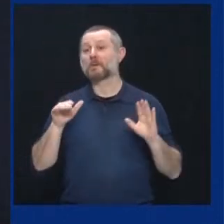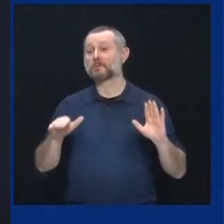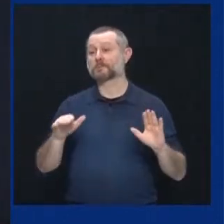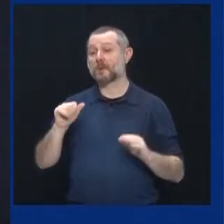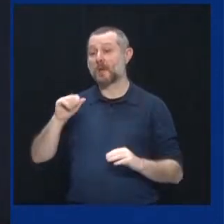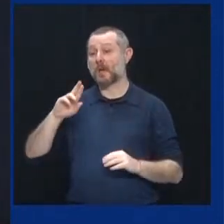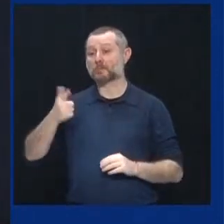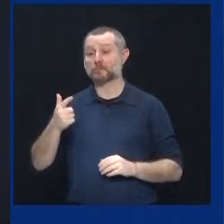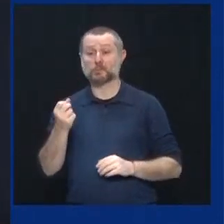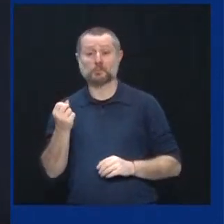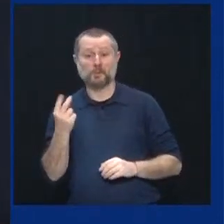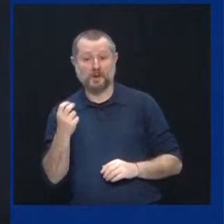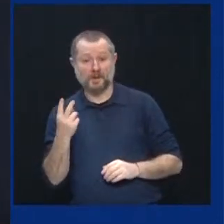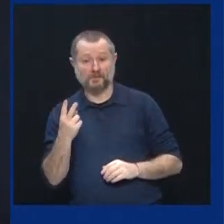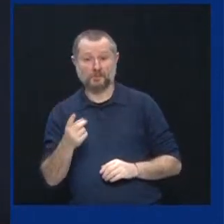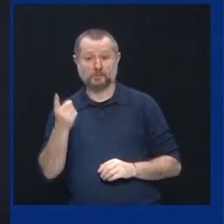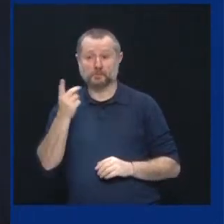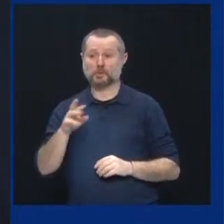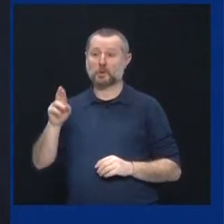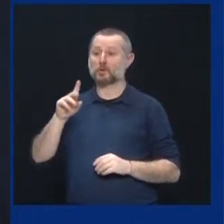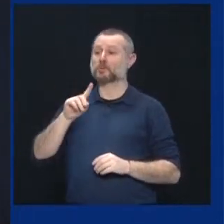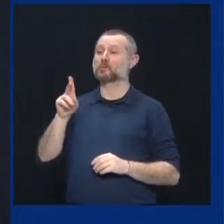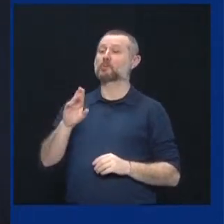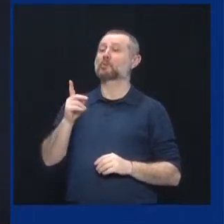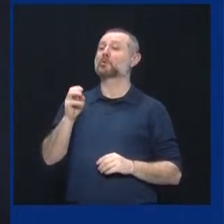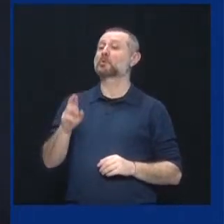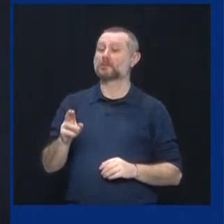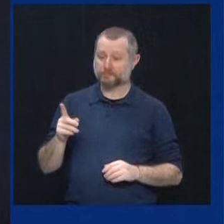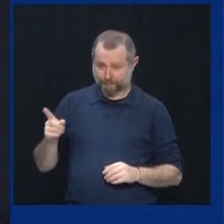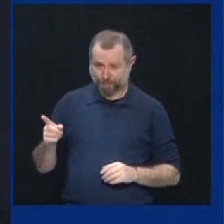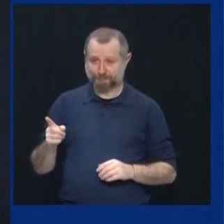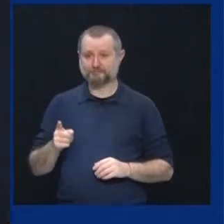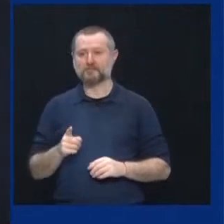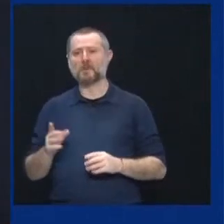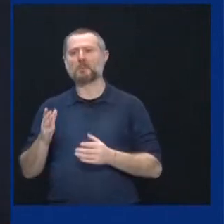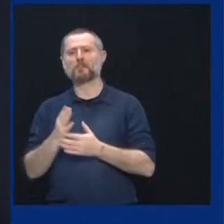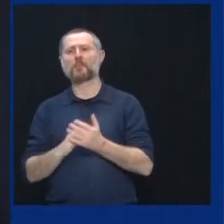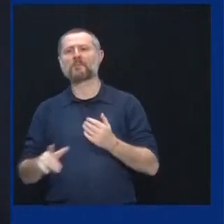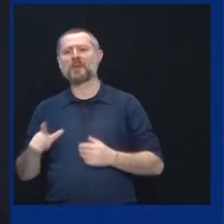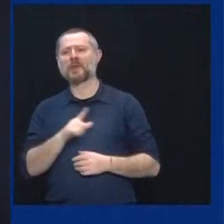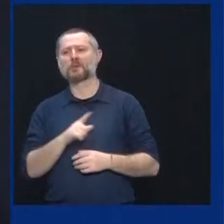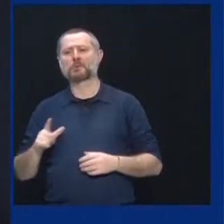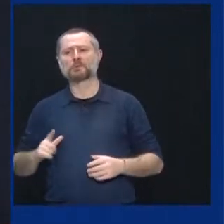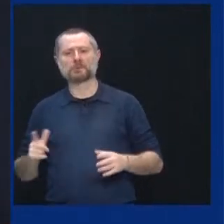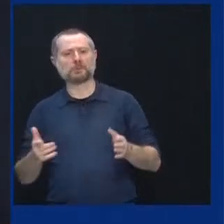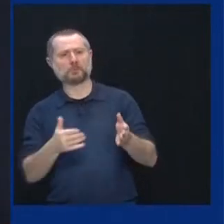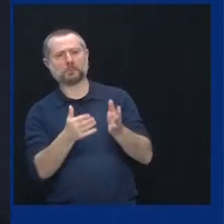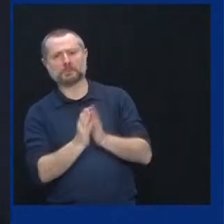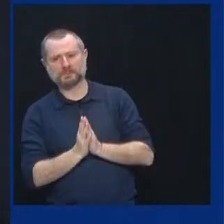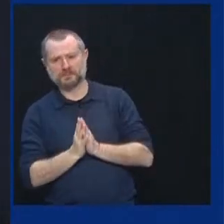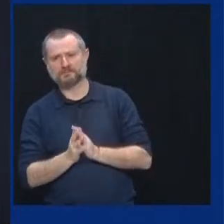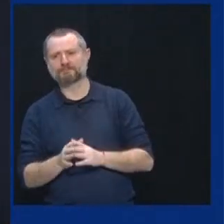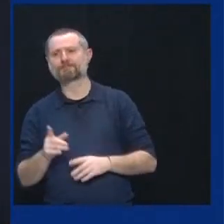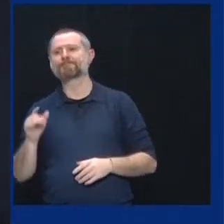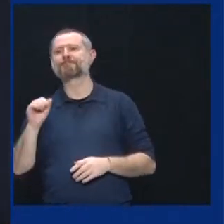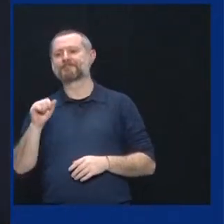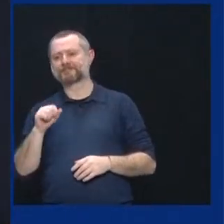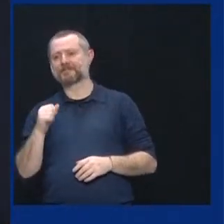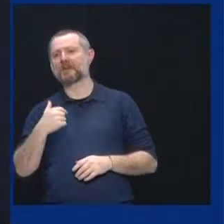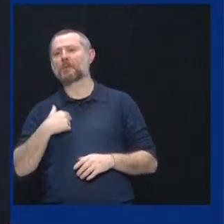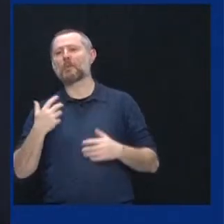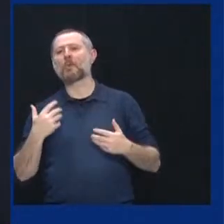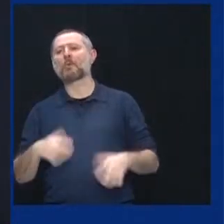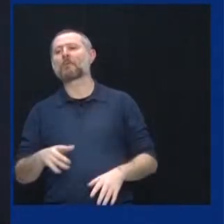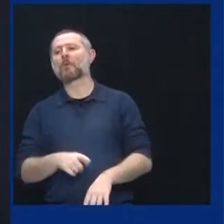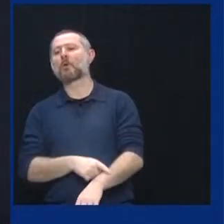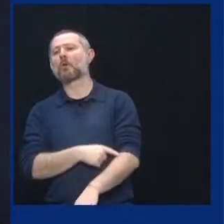Dr. Zucker and other officials as part of a legislative request. They had a very lengthy public